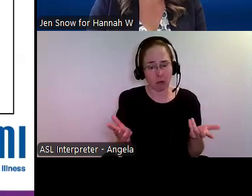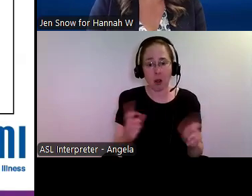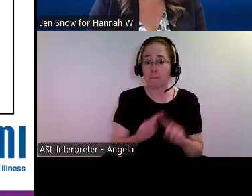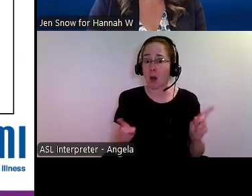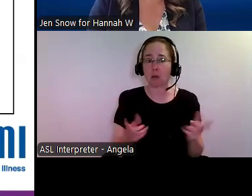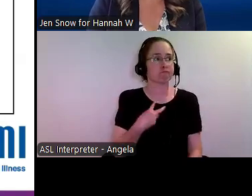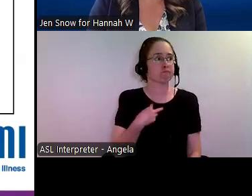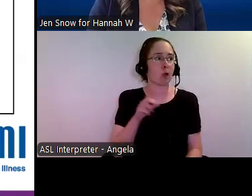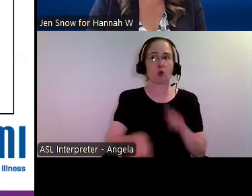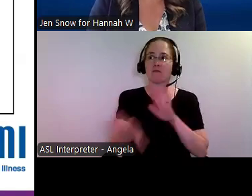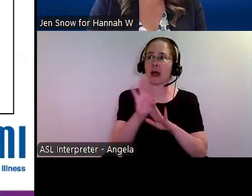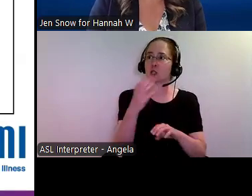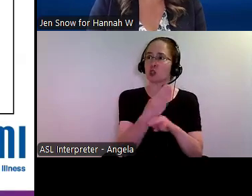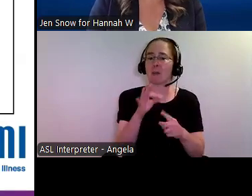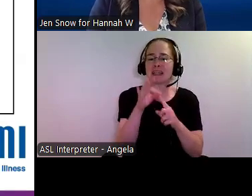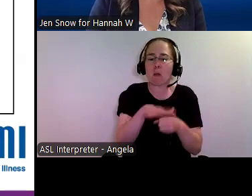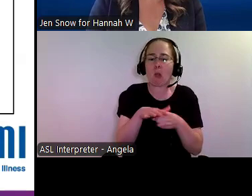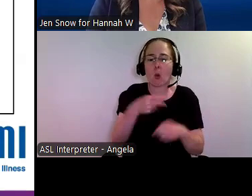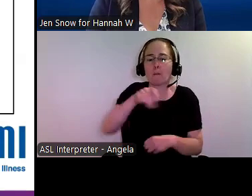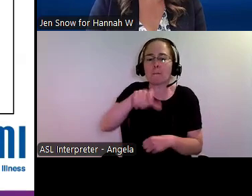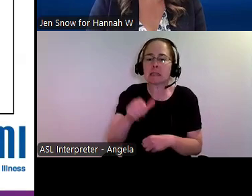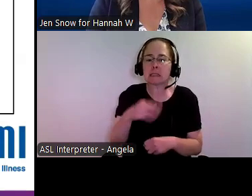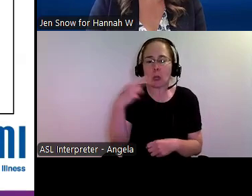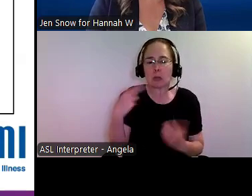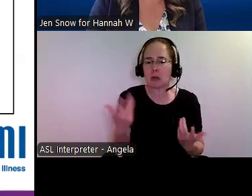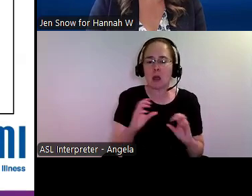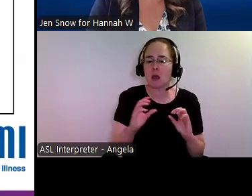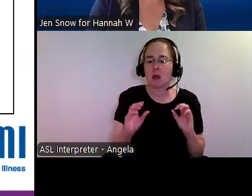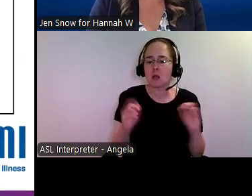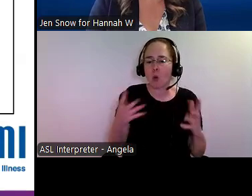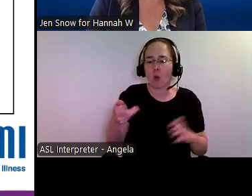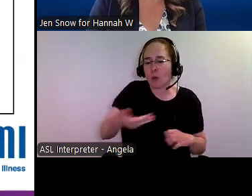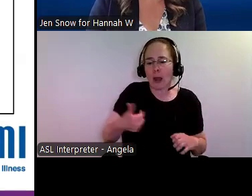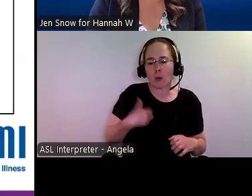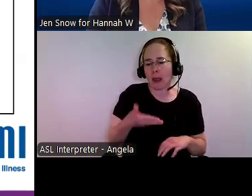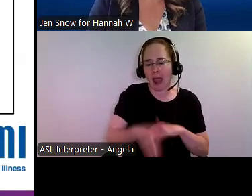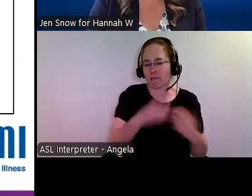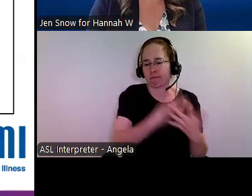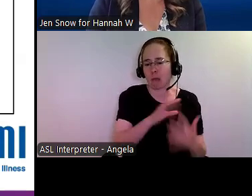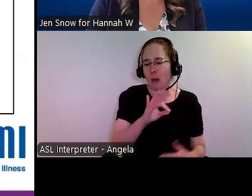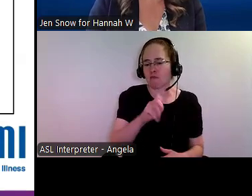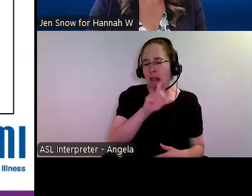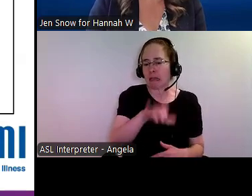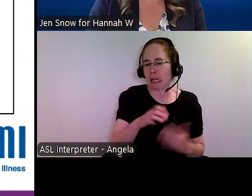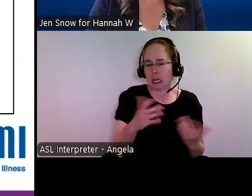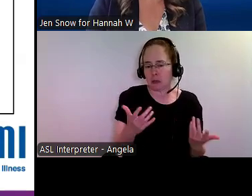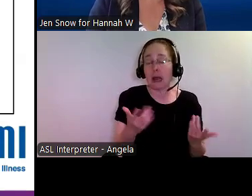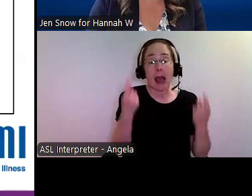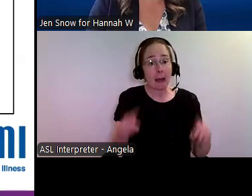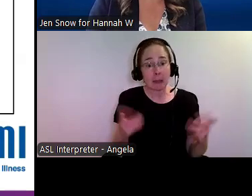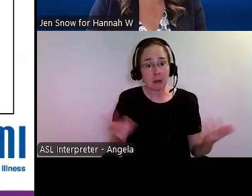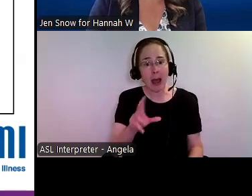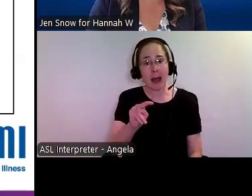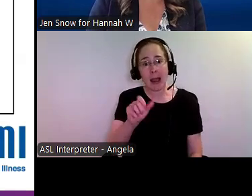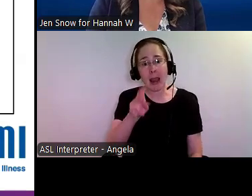couldn't get a job anywhere except at a local pizza place. So nobody wanted to hire me after my felony background. So what happened for me, at least, is that